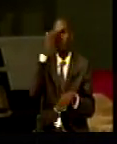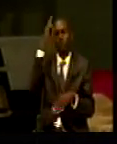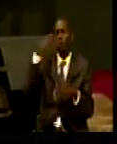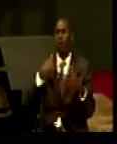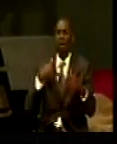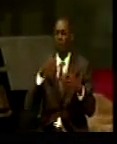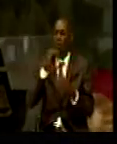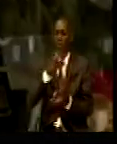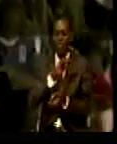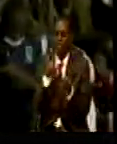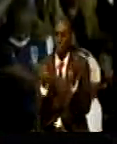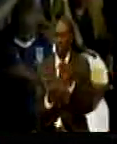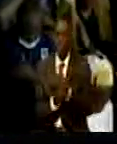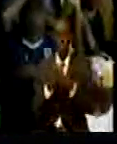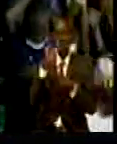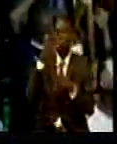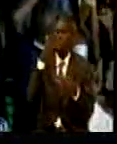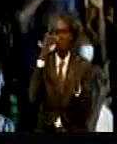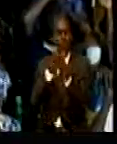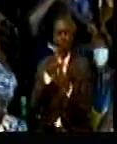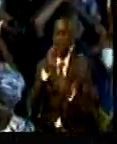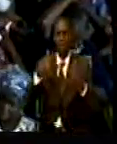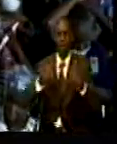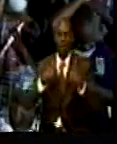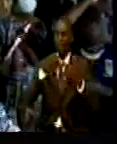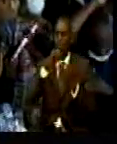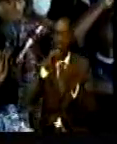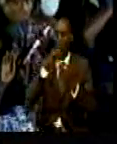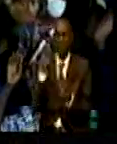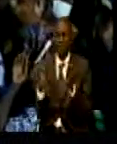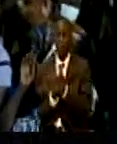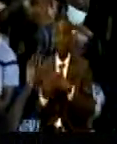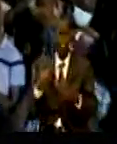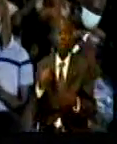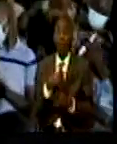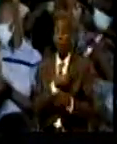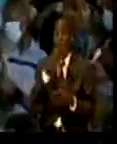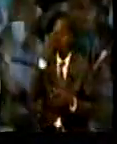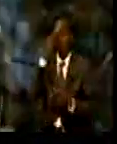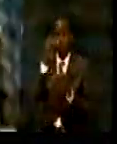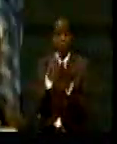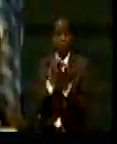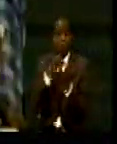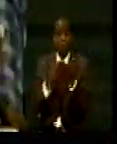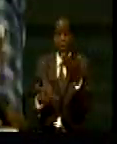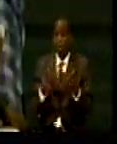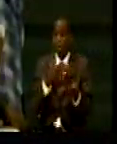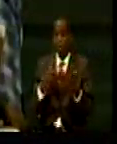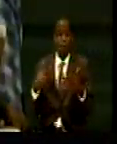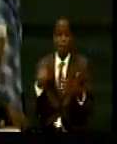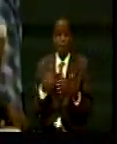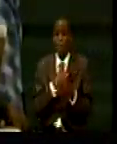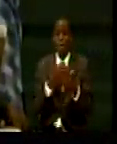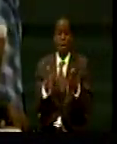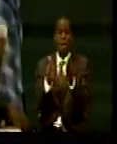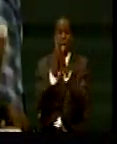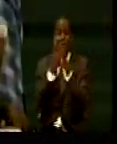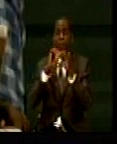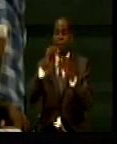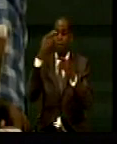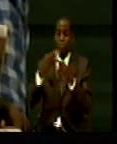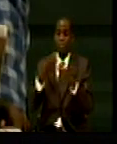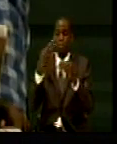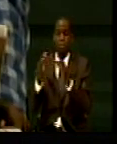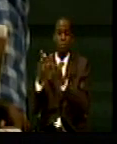Your promises have not changed. And we know that whatever we ask in the name of Jesus will